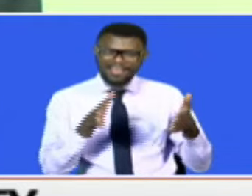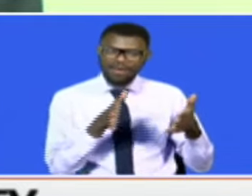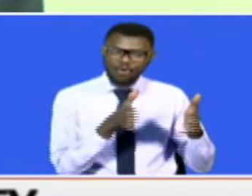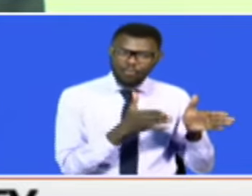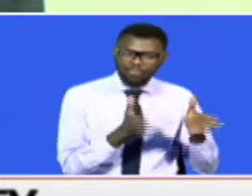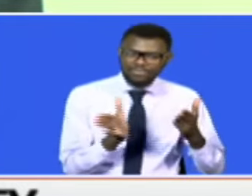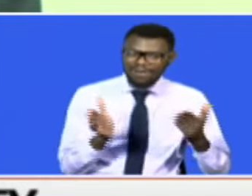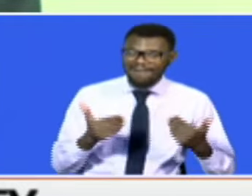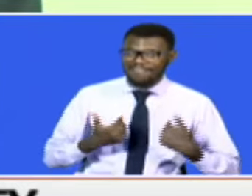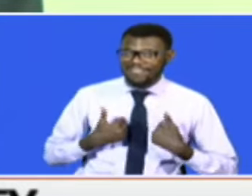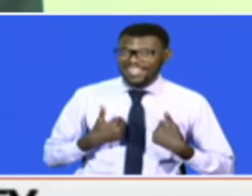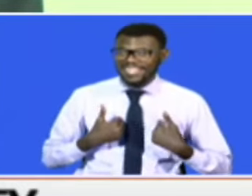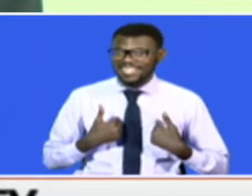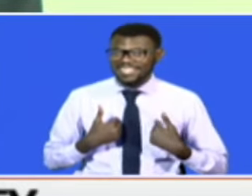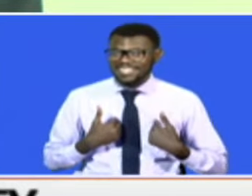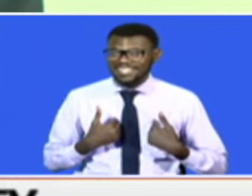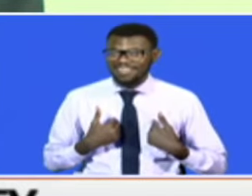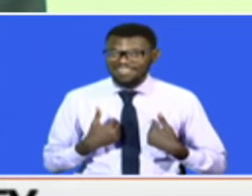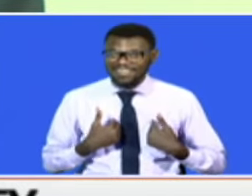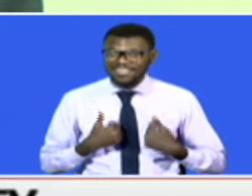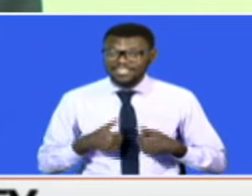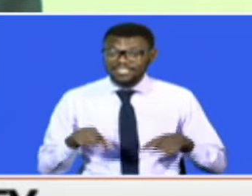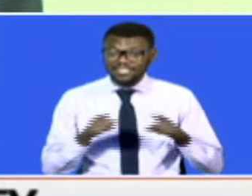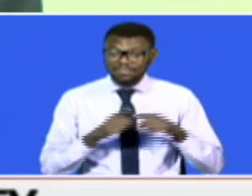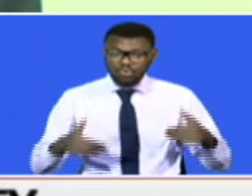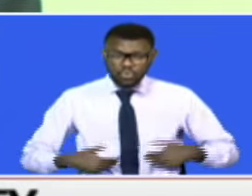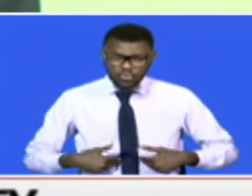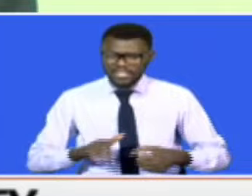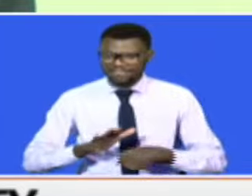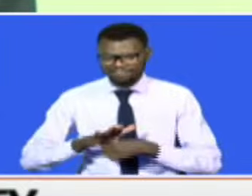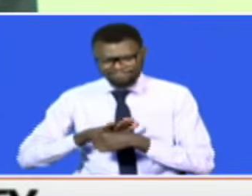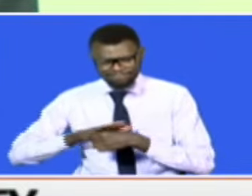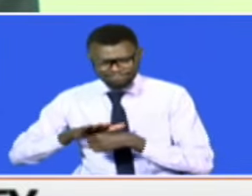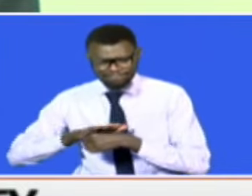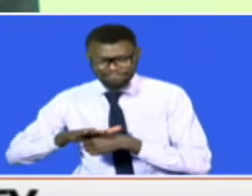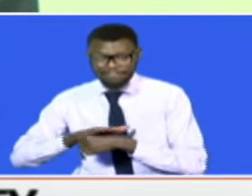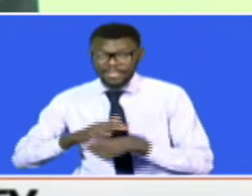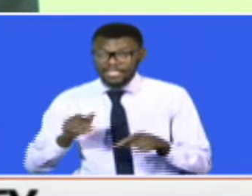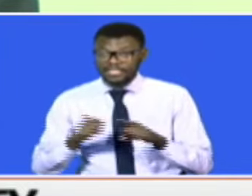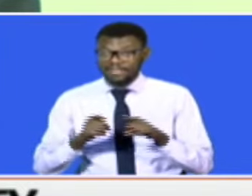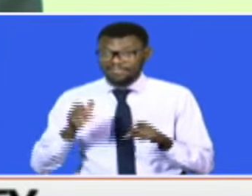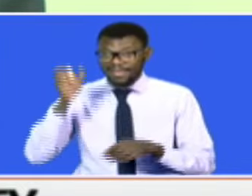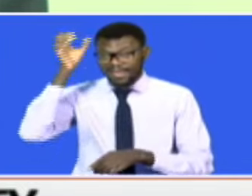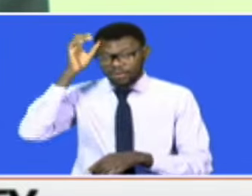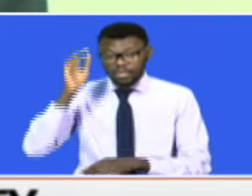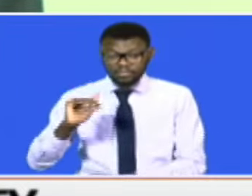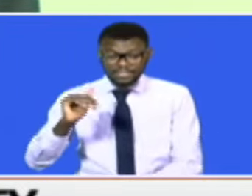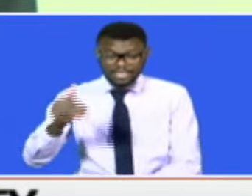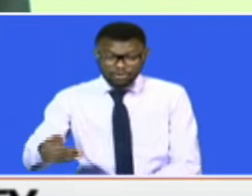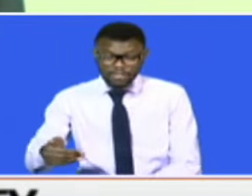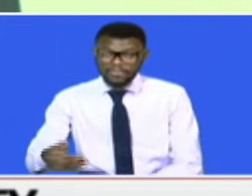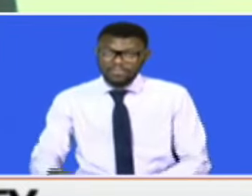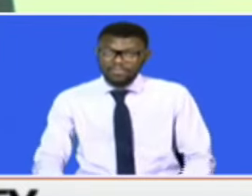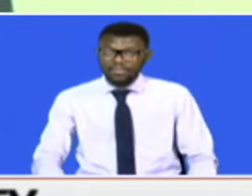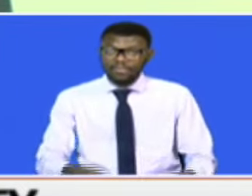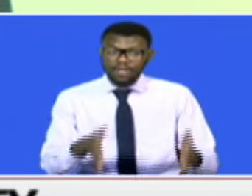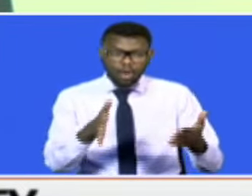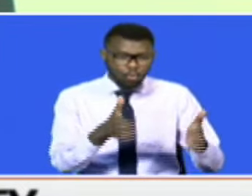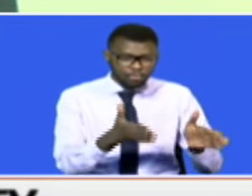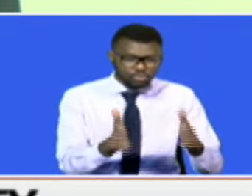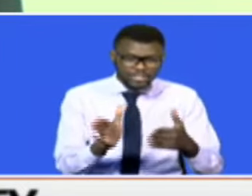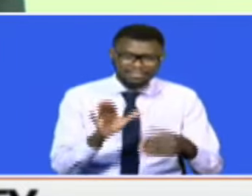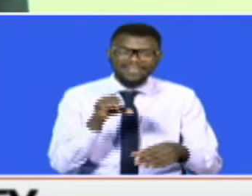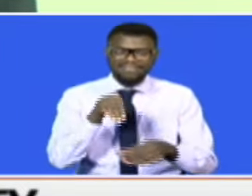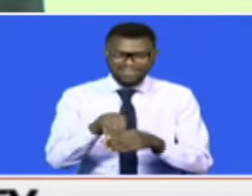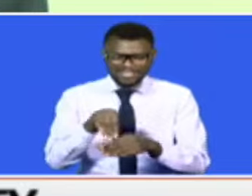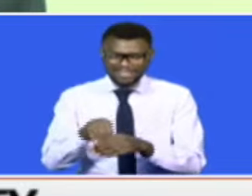It's a city full of young people. It's a city that has a lot of opportunity for investment.